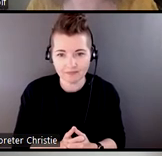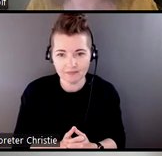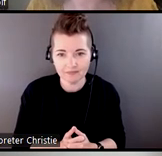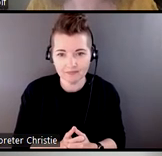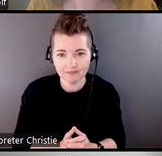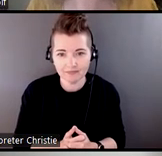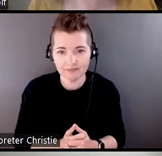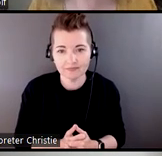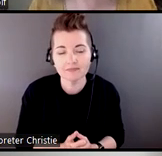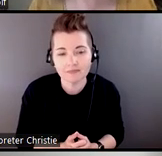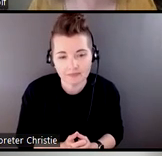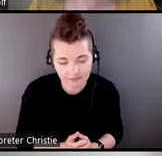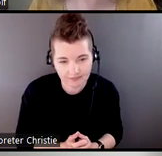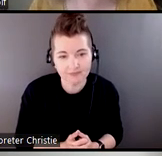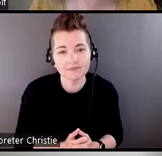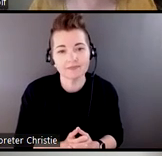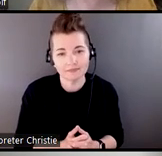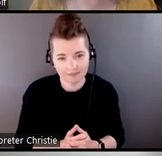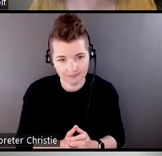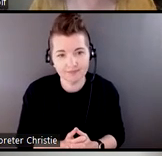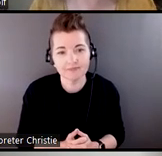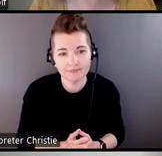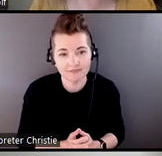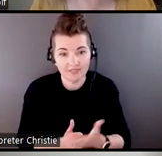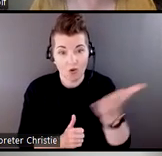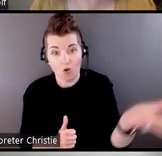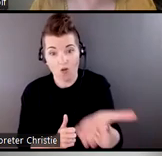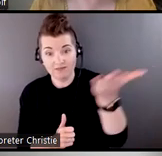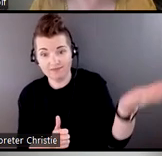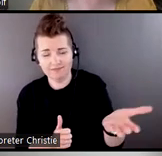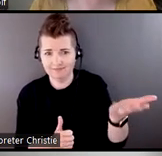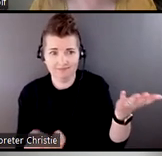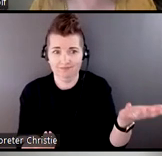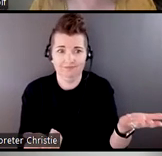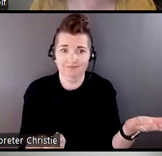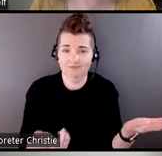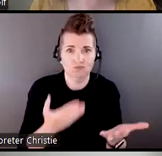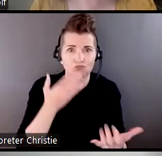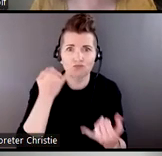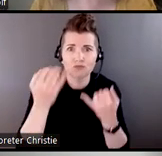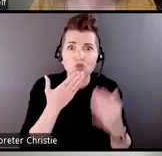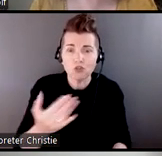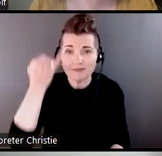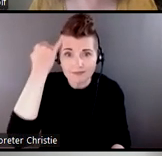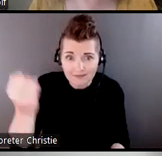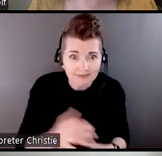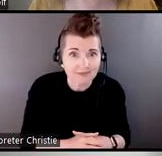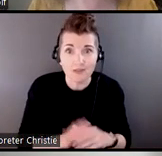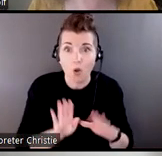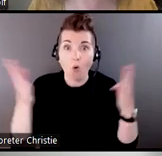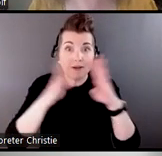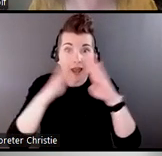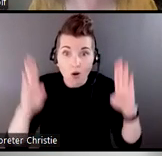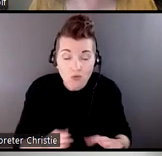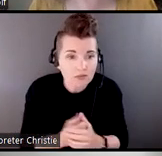really important. And look at all those great ideas, boards and committees. You can have an open house, you can do presentations. Again, word